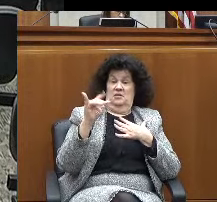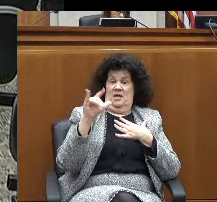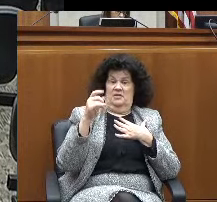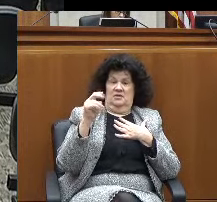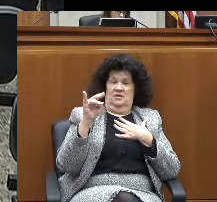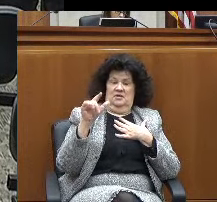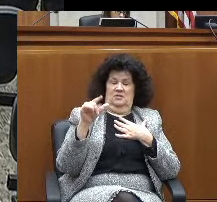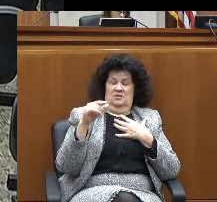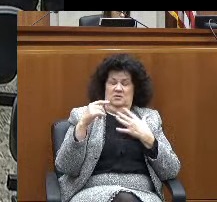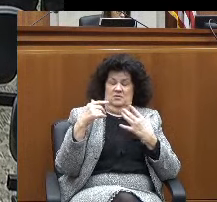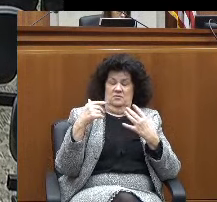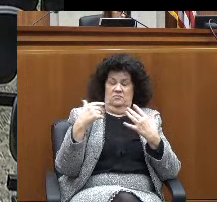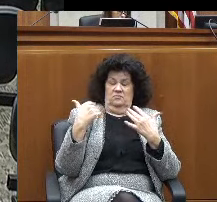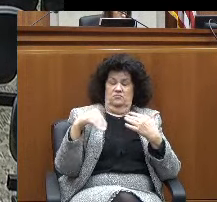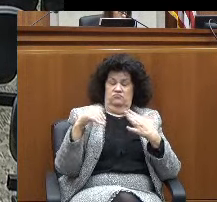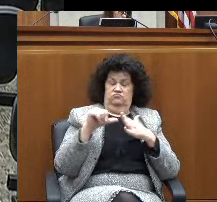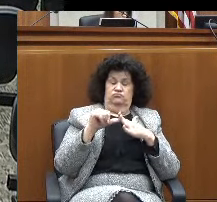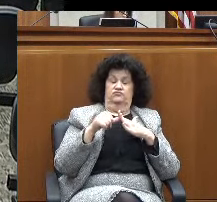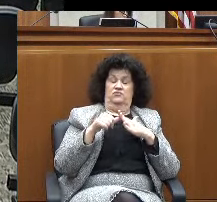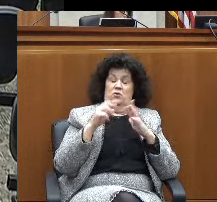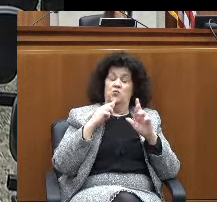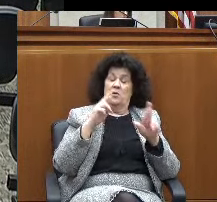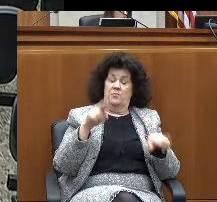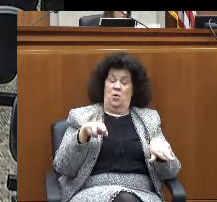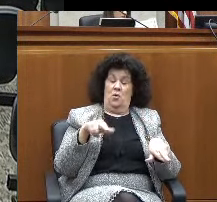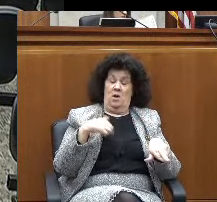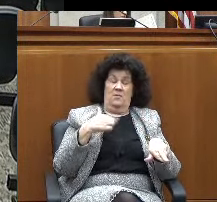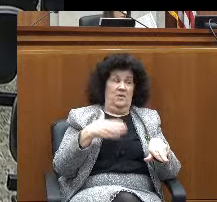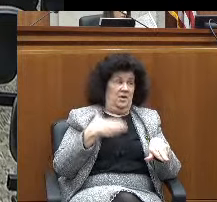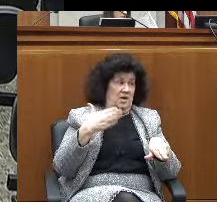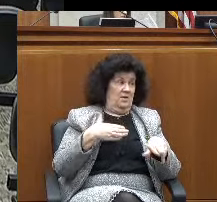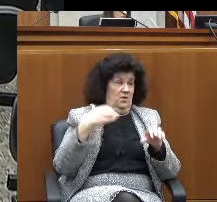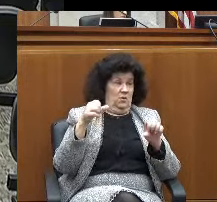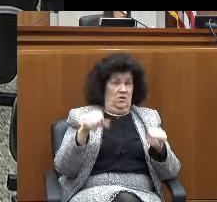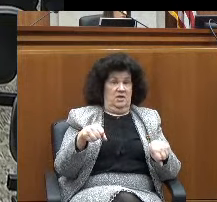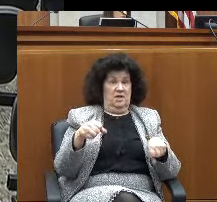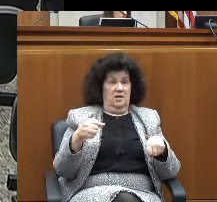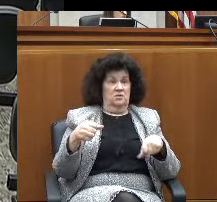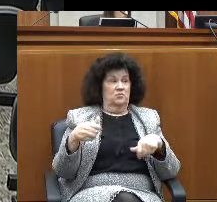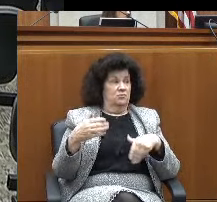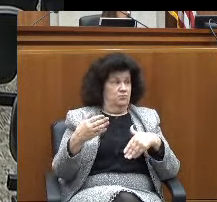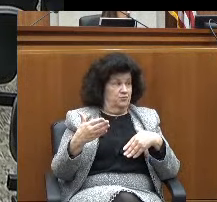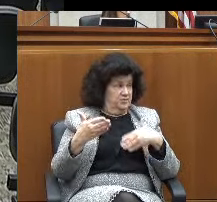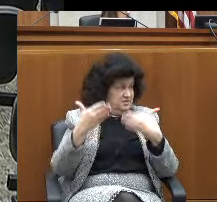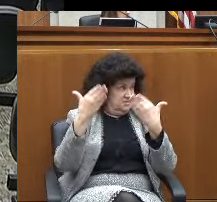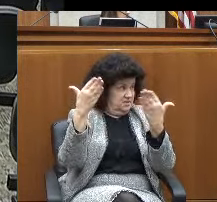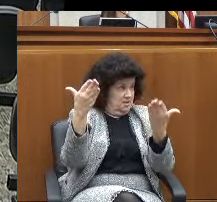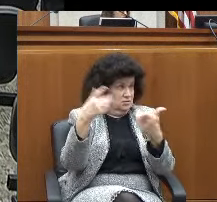enlightening report, and so I'm glad that we're able to present it to you, and I hope that